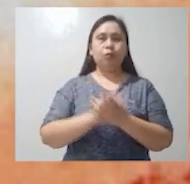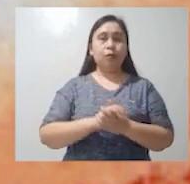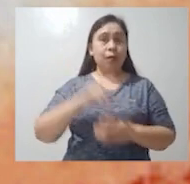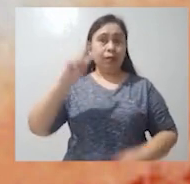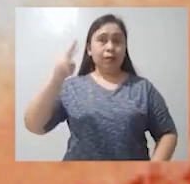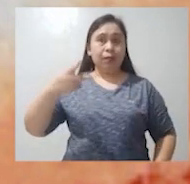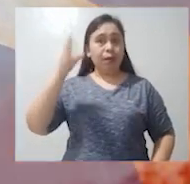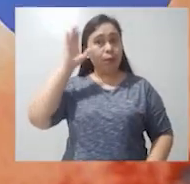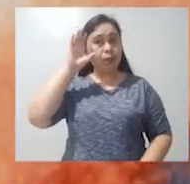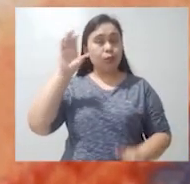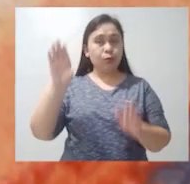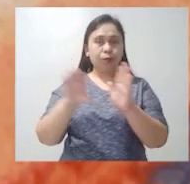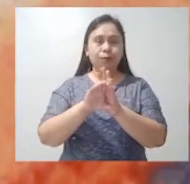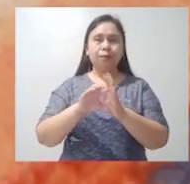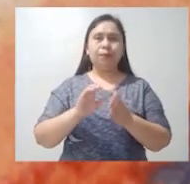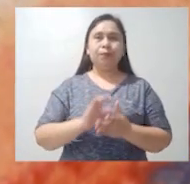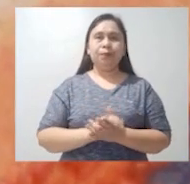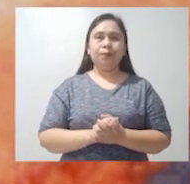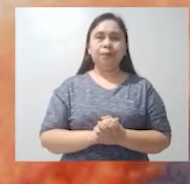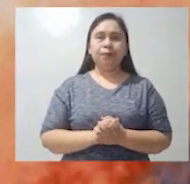Second picture.